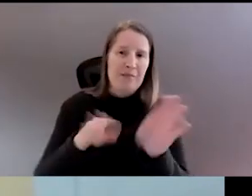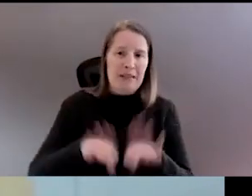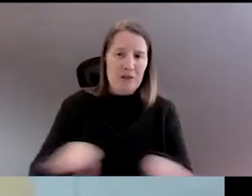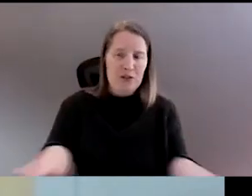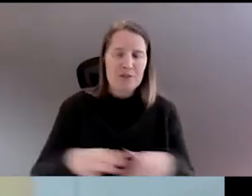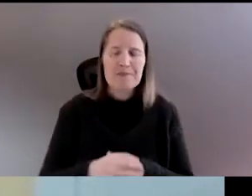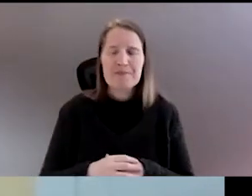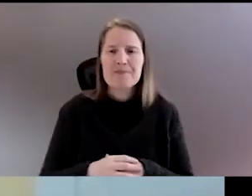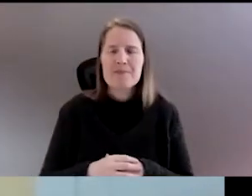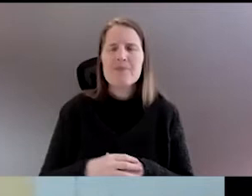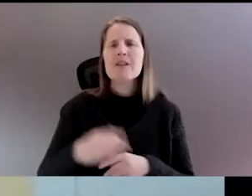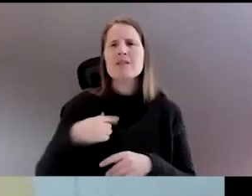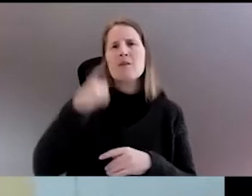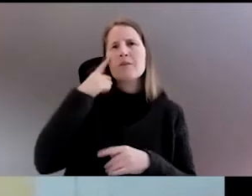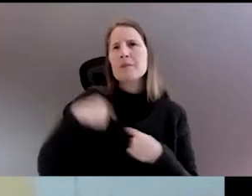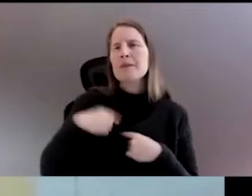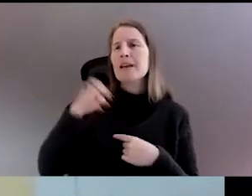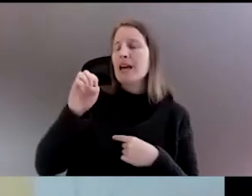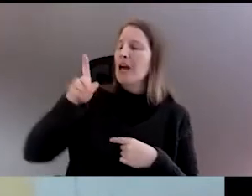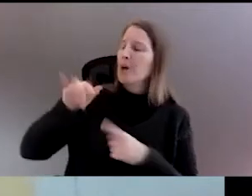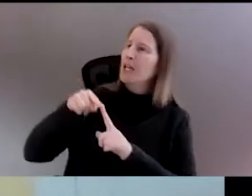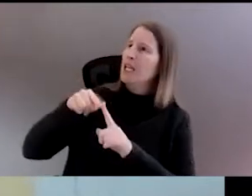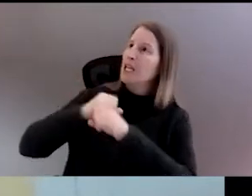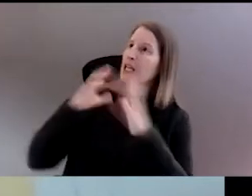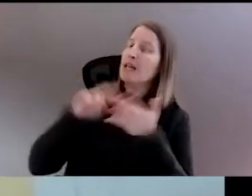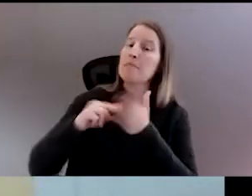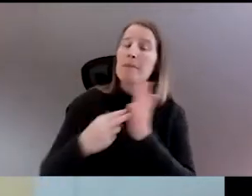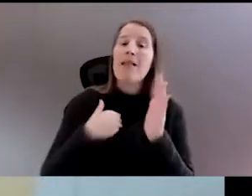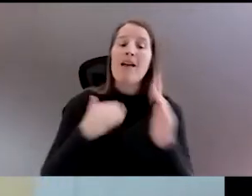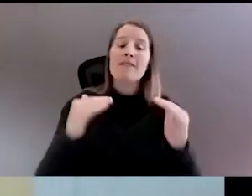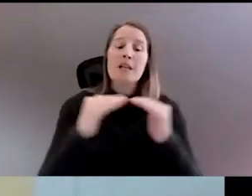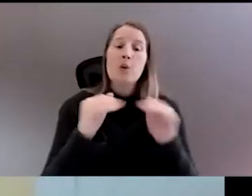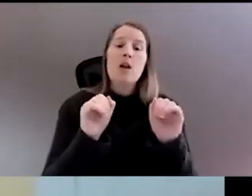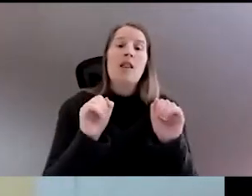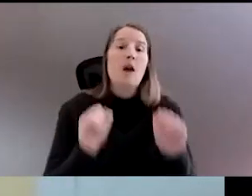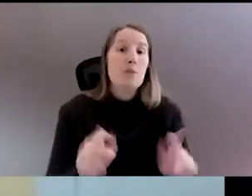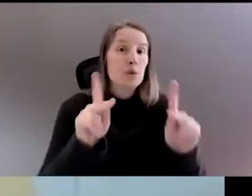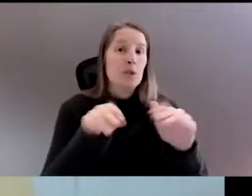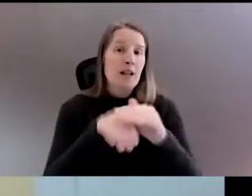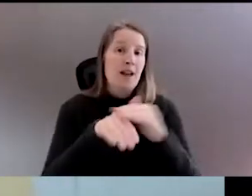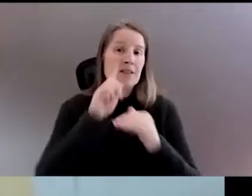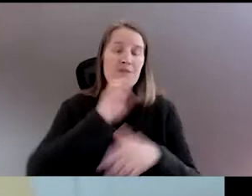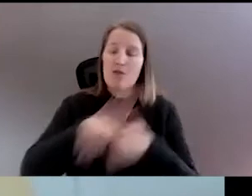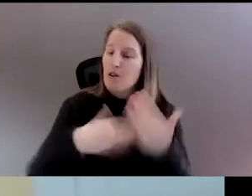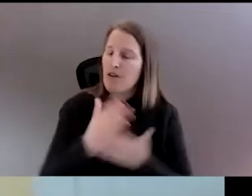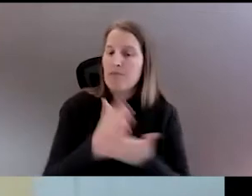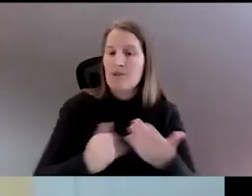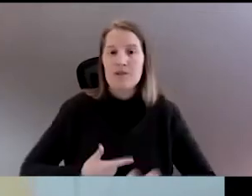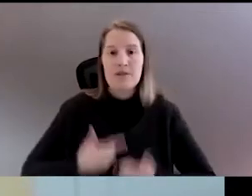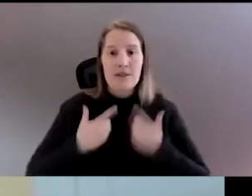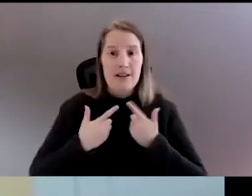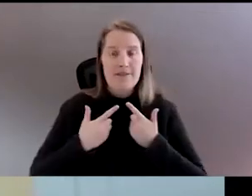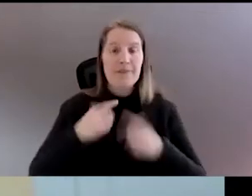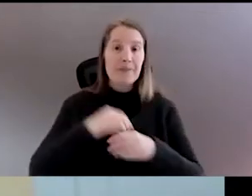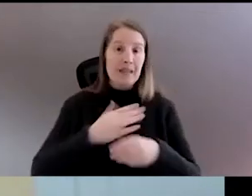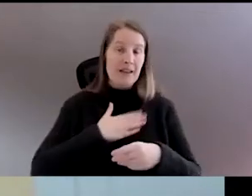think equity means that people have equal opportunity and access in all parts of their life. In my case, as a developmental pediatrician